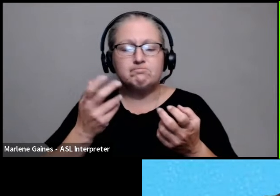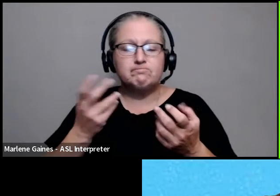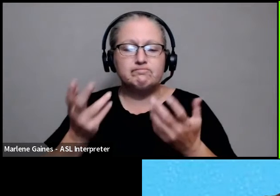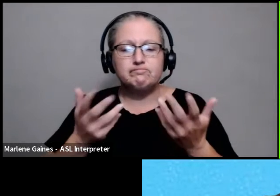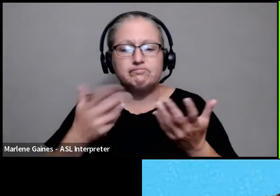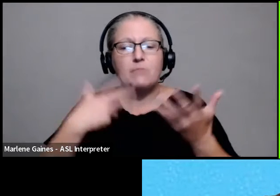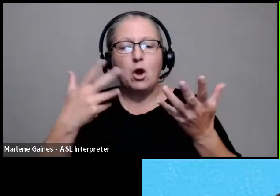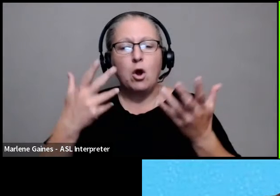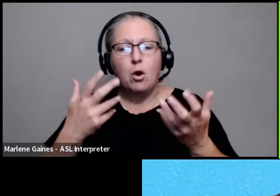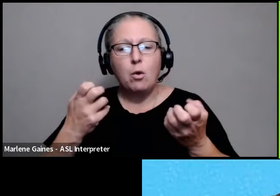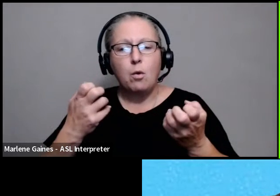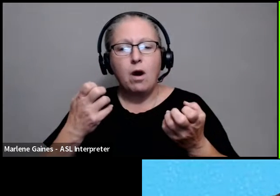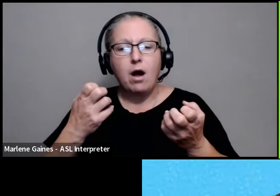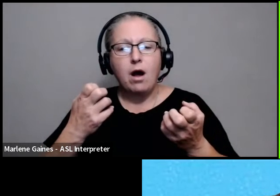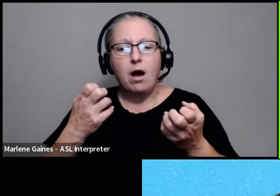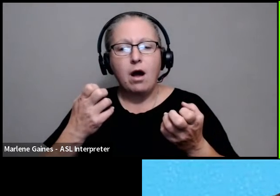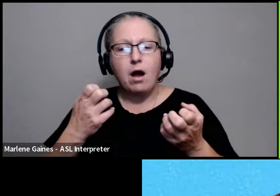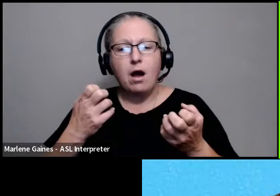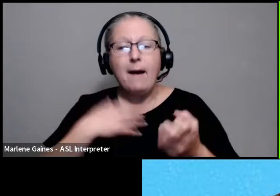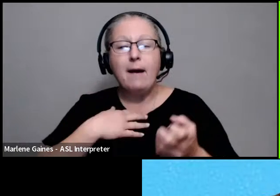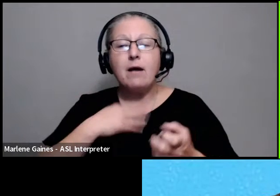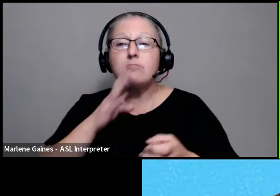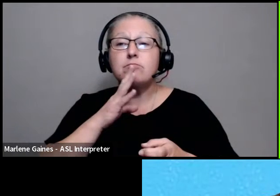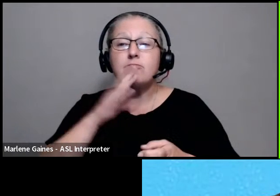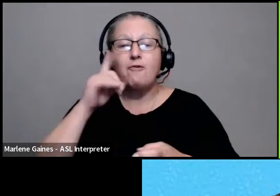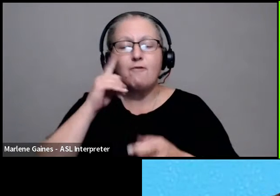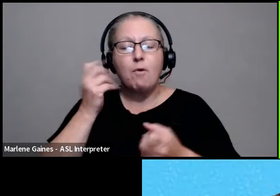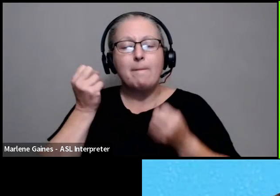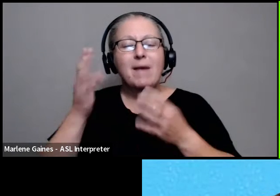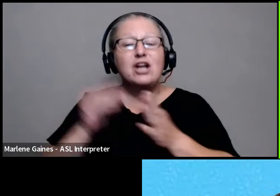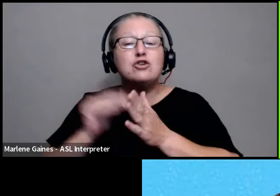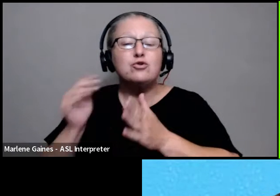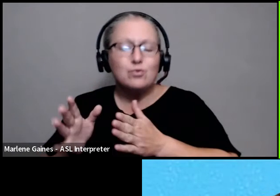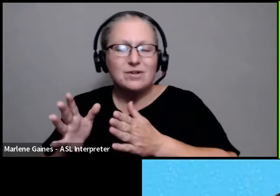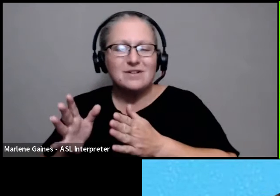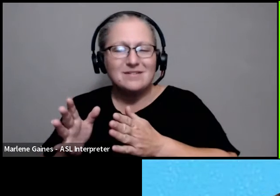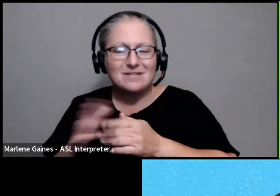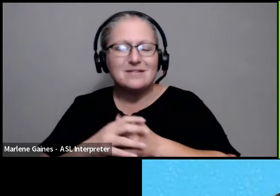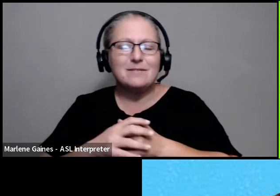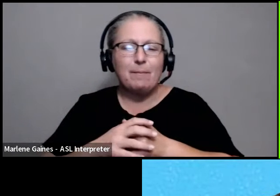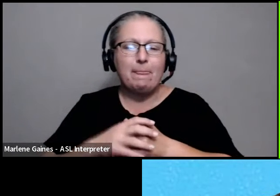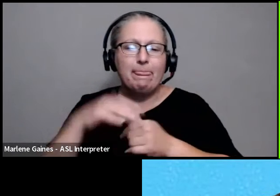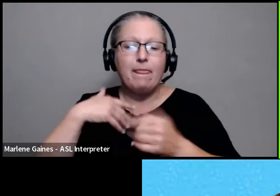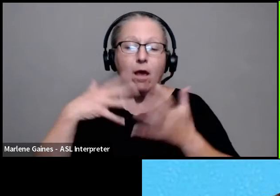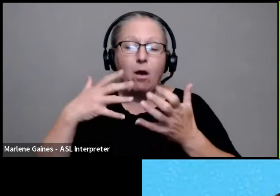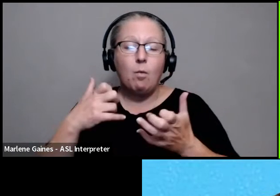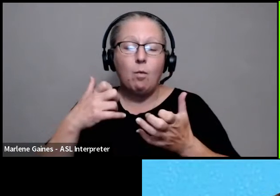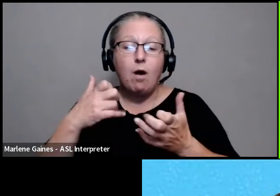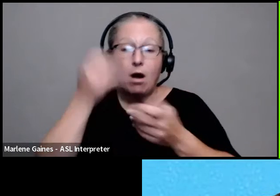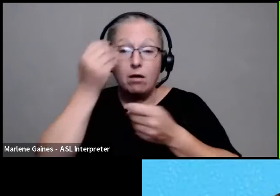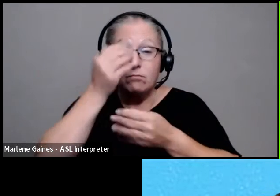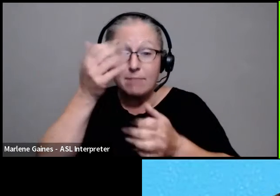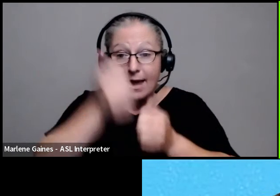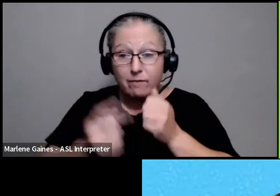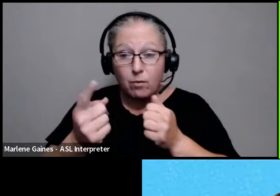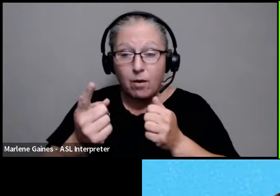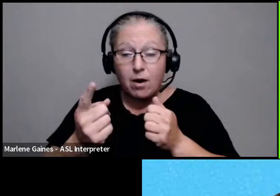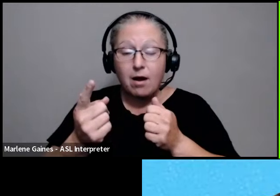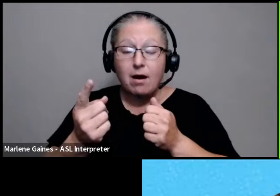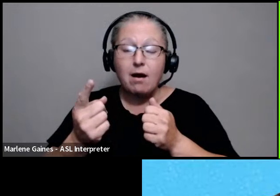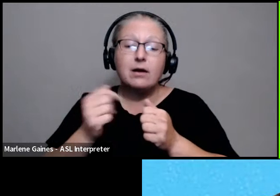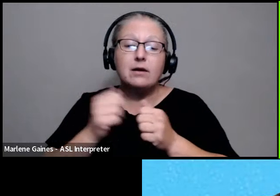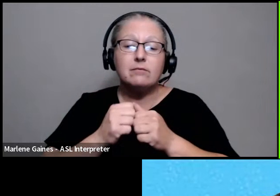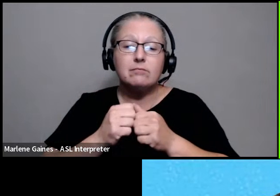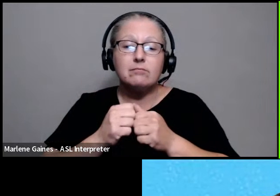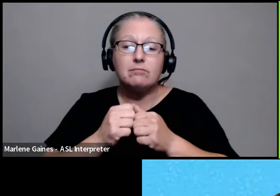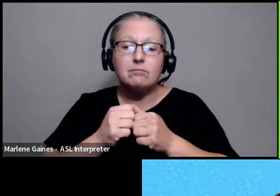I want to my voice be the voice for a lot of the students. So I want to say to every one of you how